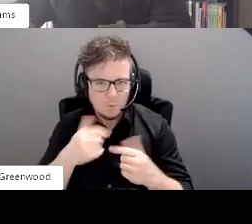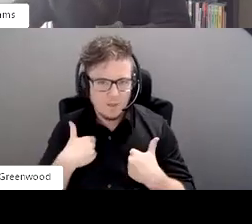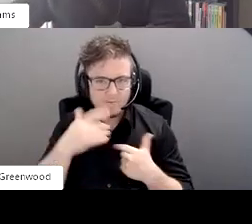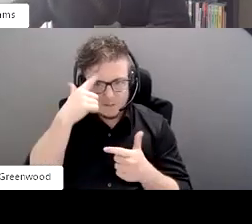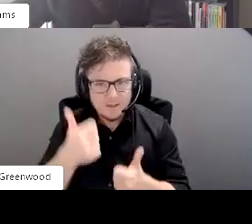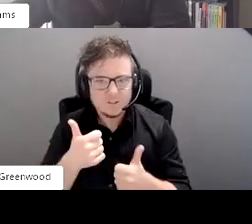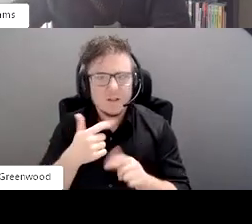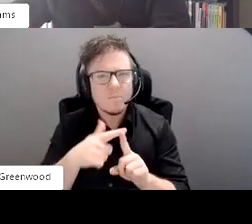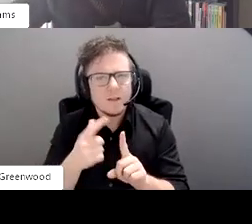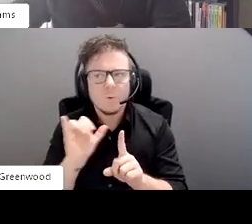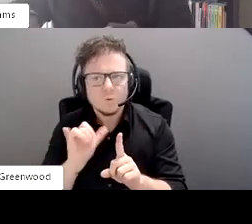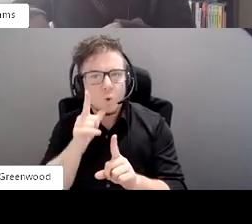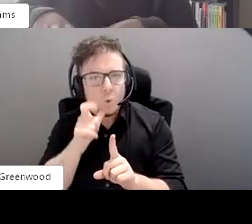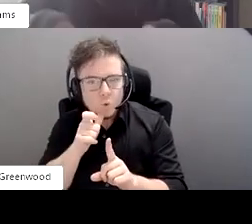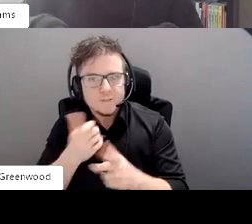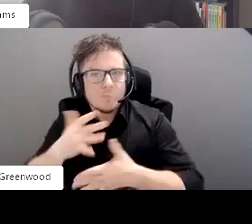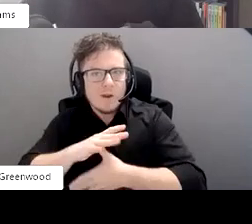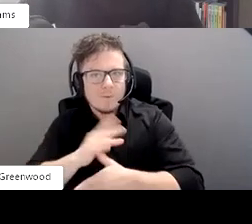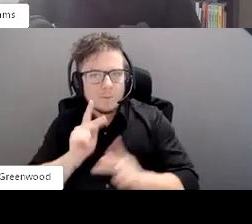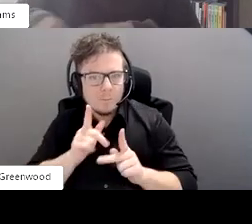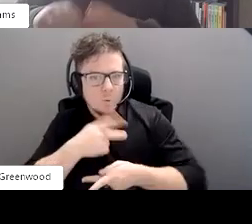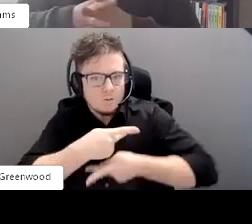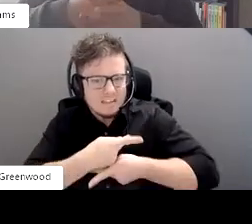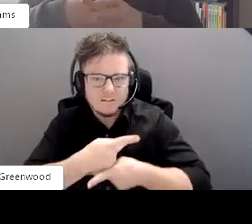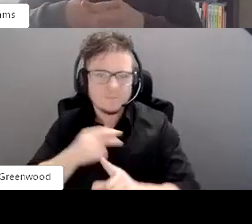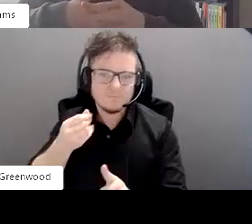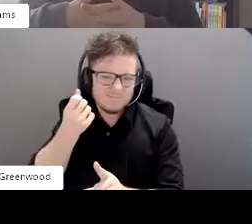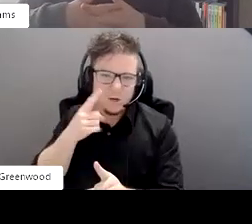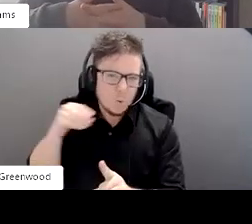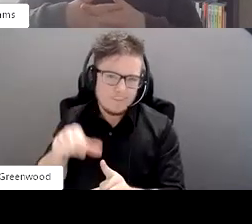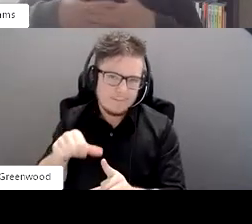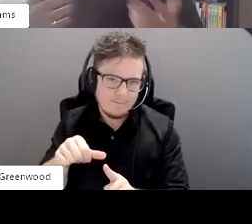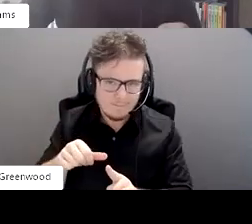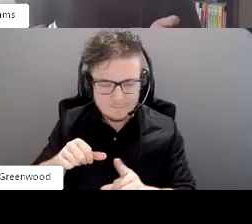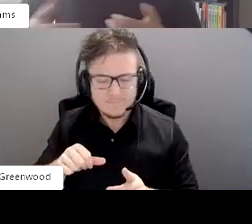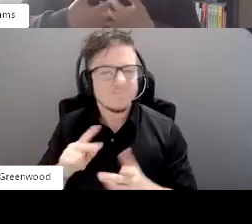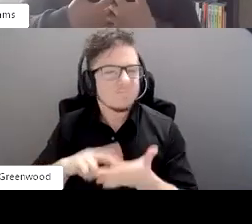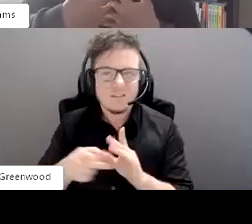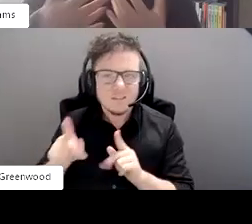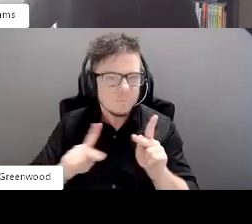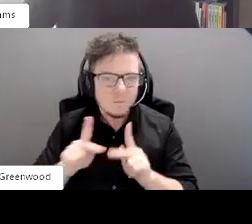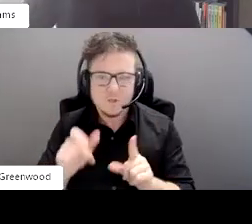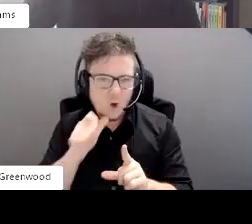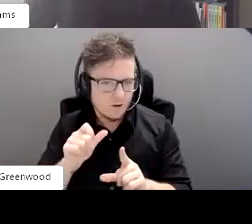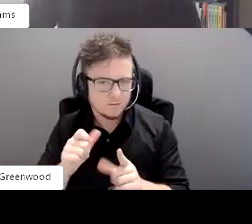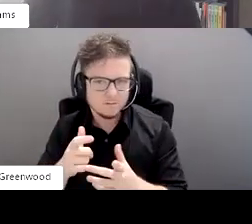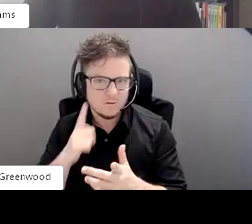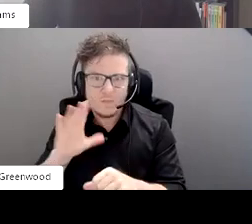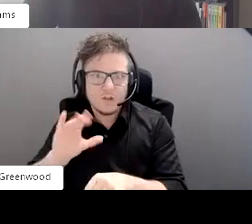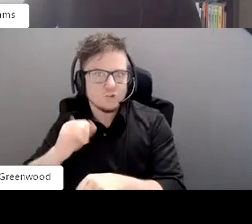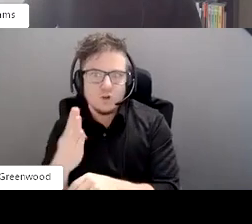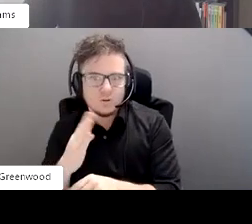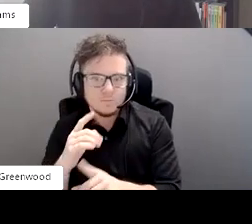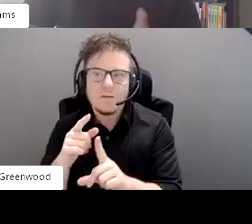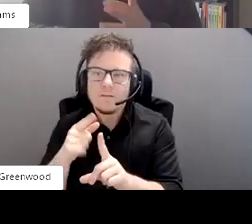primary unpaid caregivers. So unpaid caregivers are folks who don't get paid and they are caring for someone